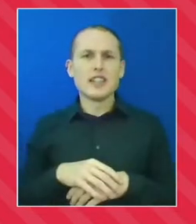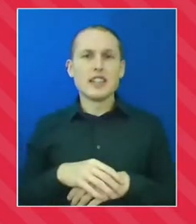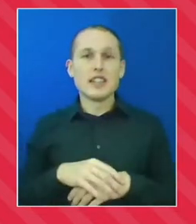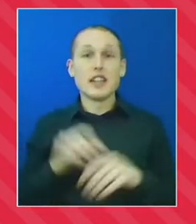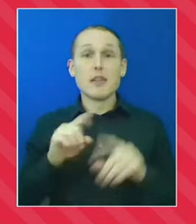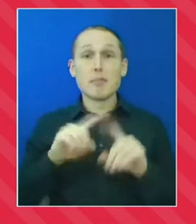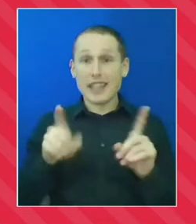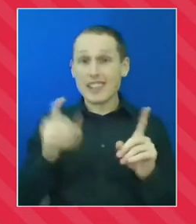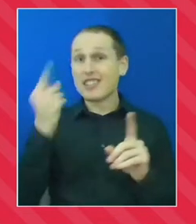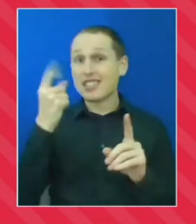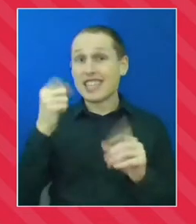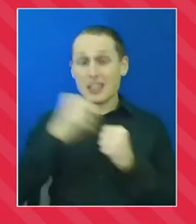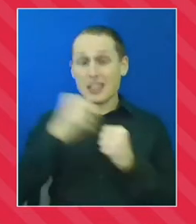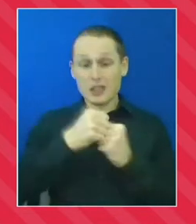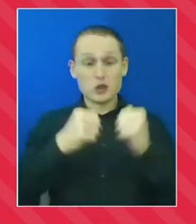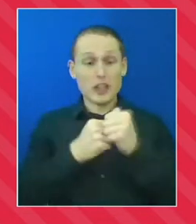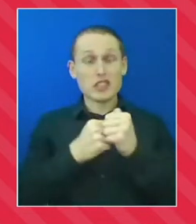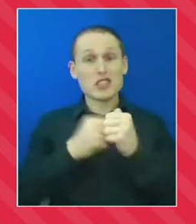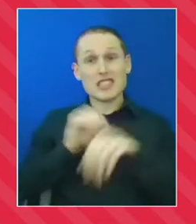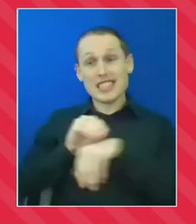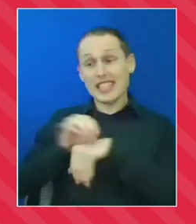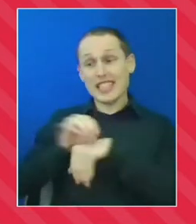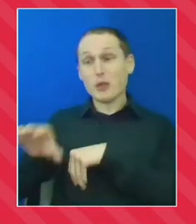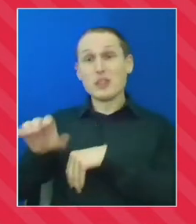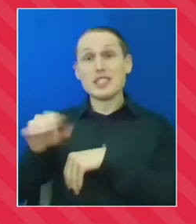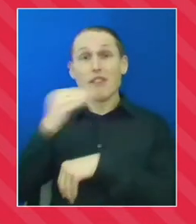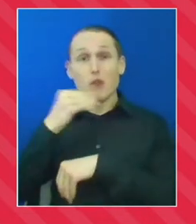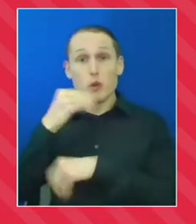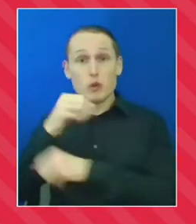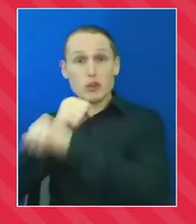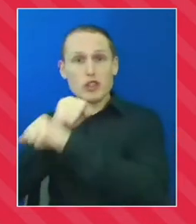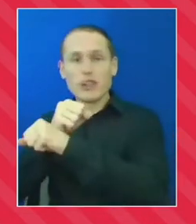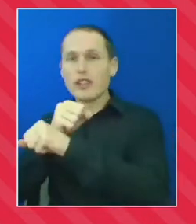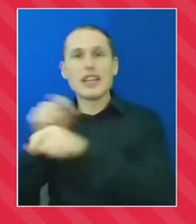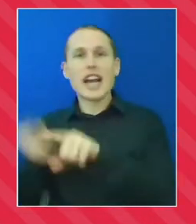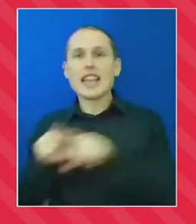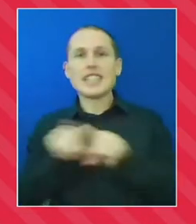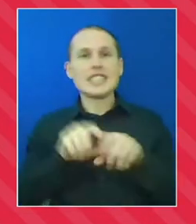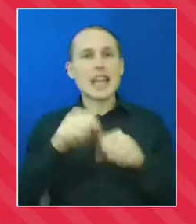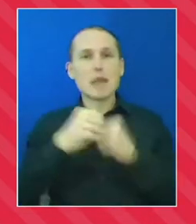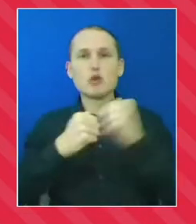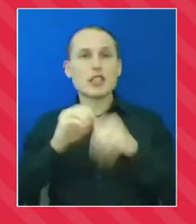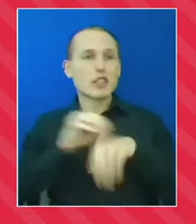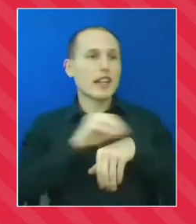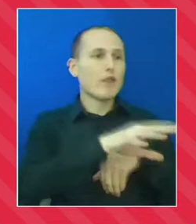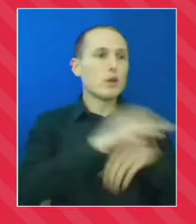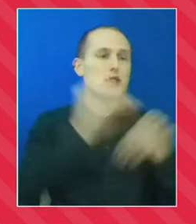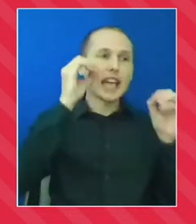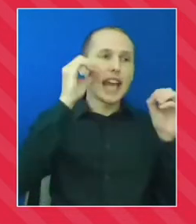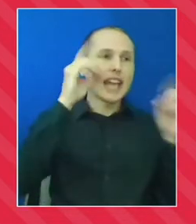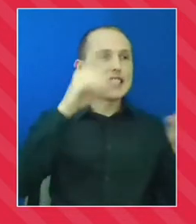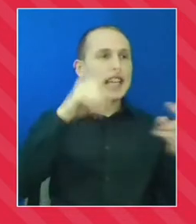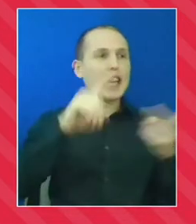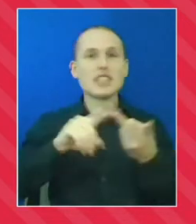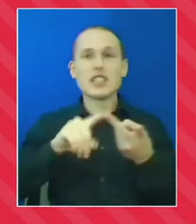also impact education. They impact the wealth gap,